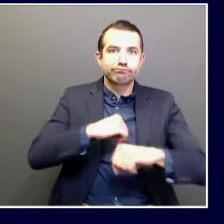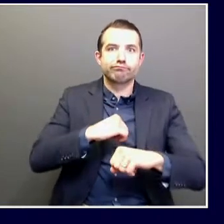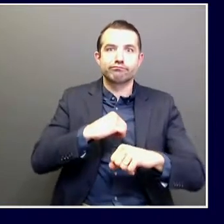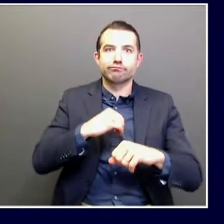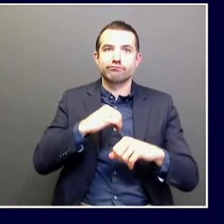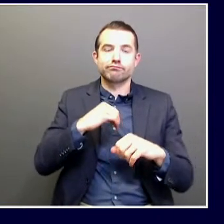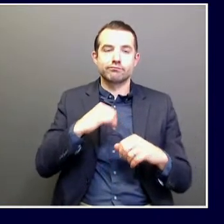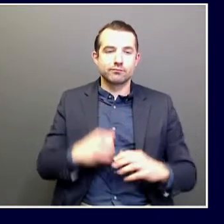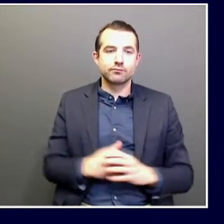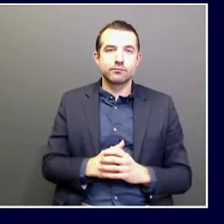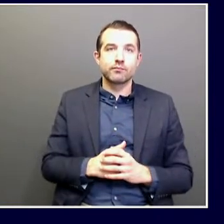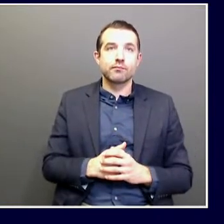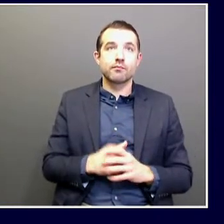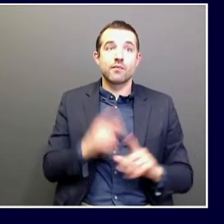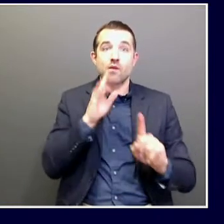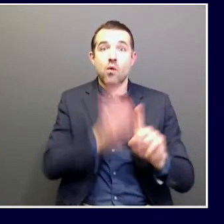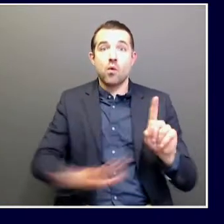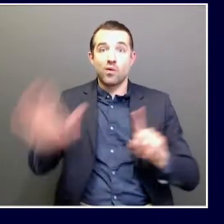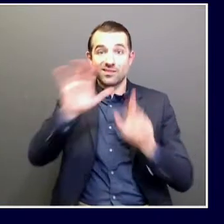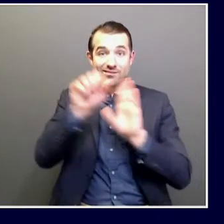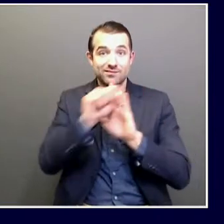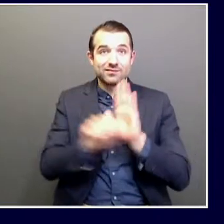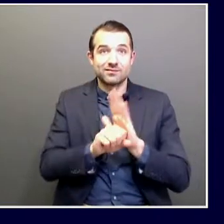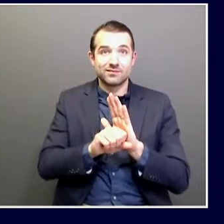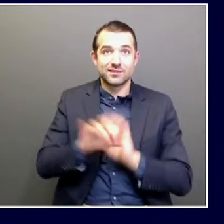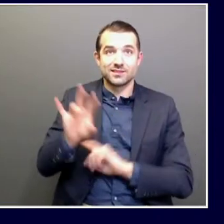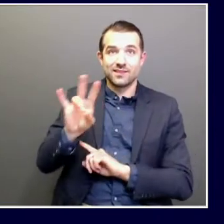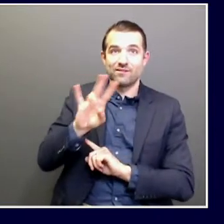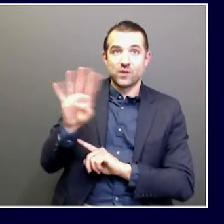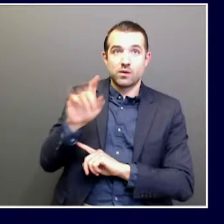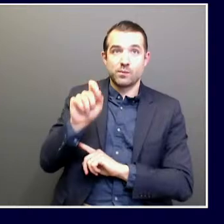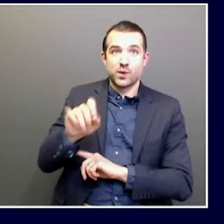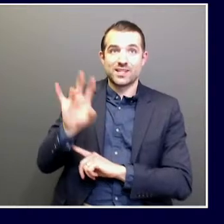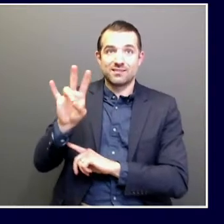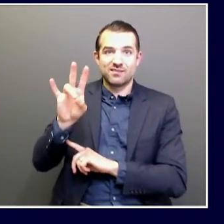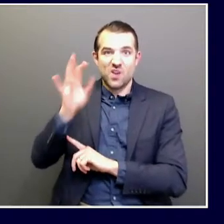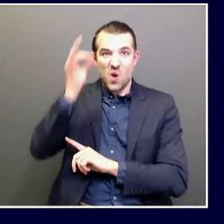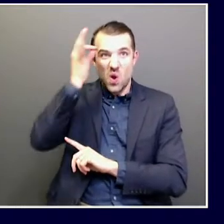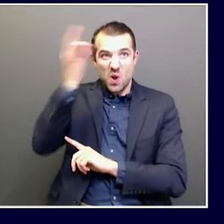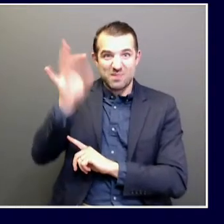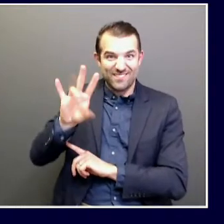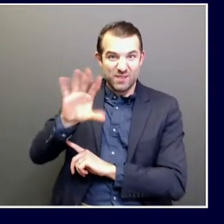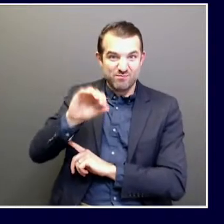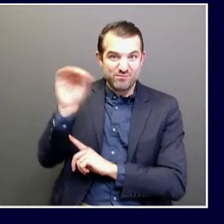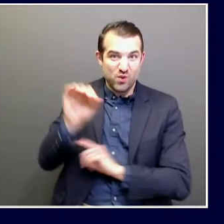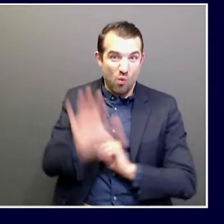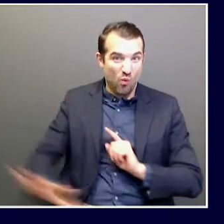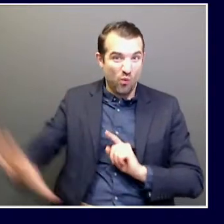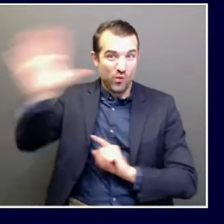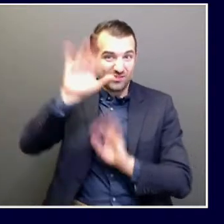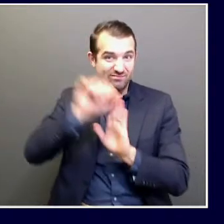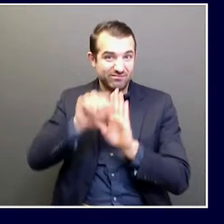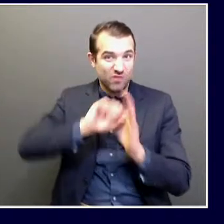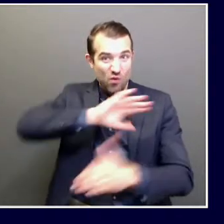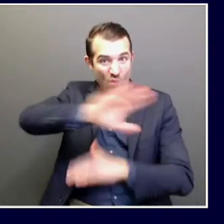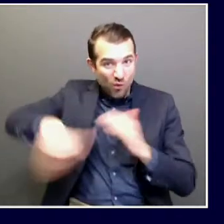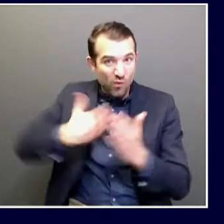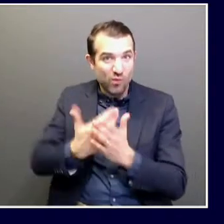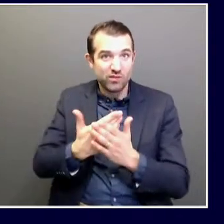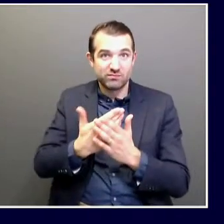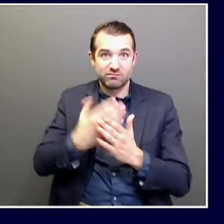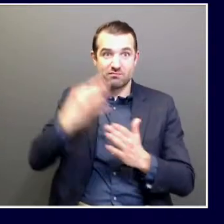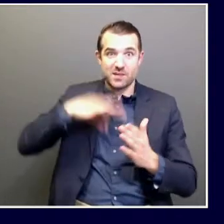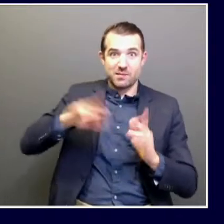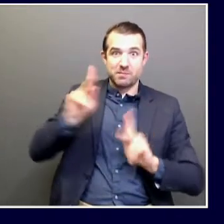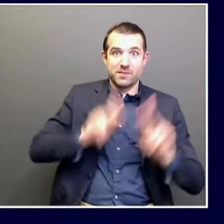74.7, just a hair under 75% of the entire population of the state of Maine is fully vaccinated. But